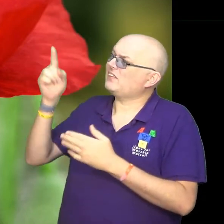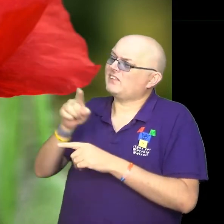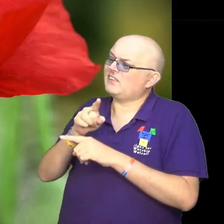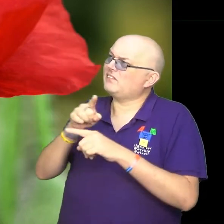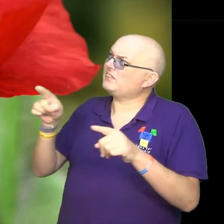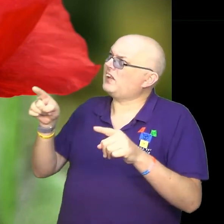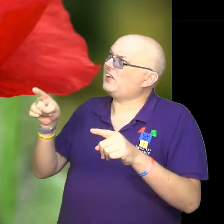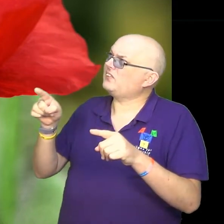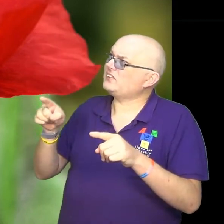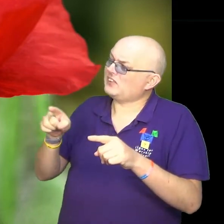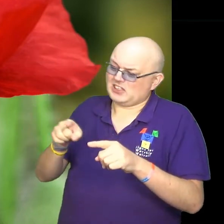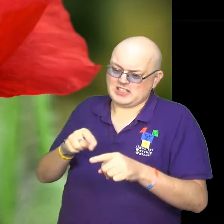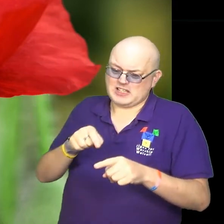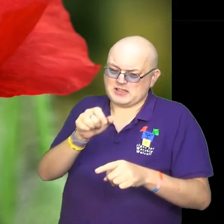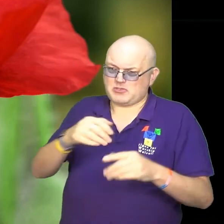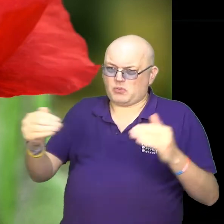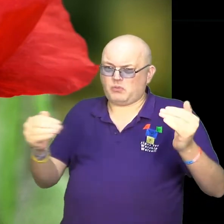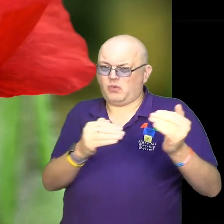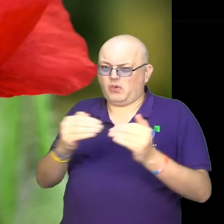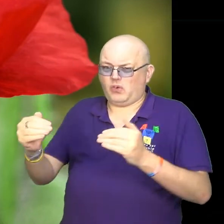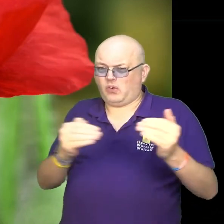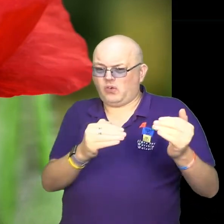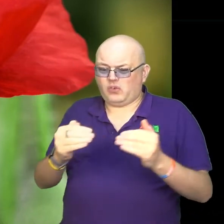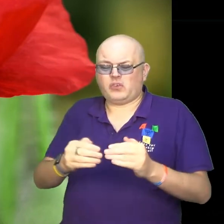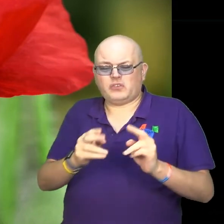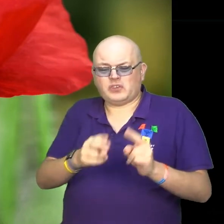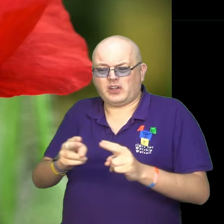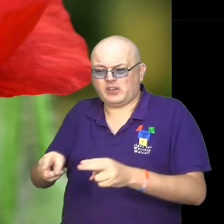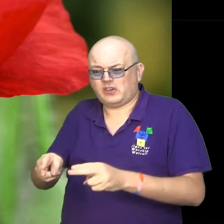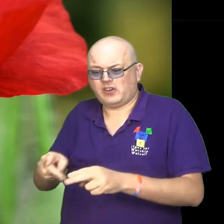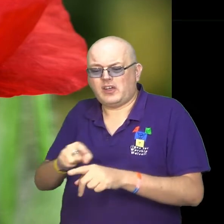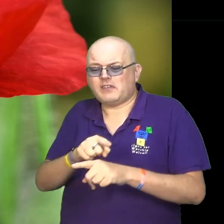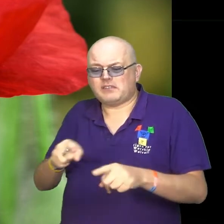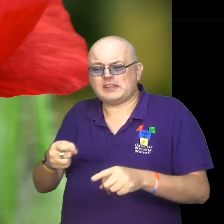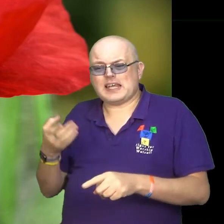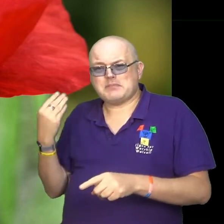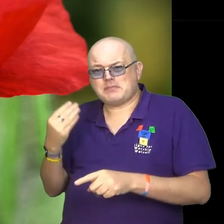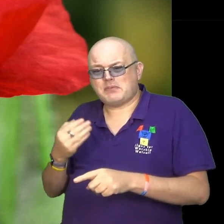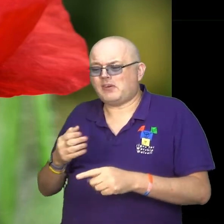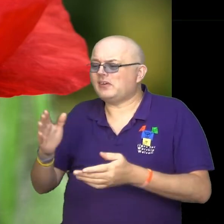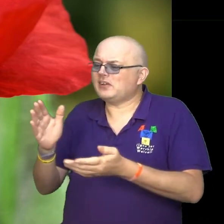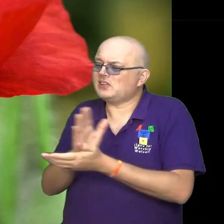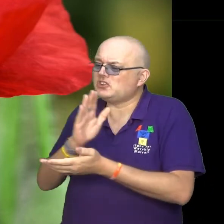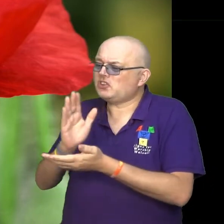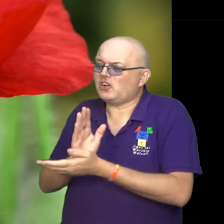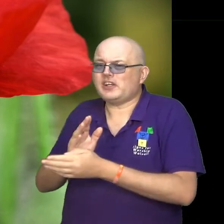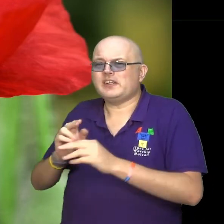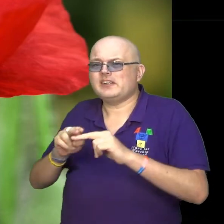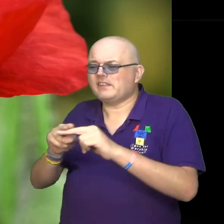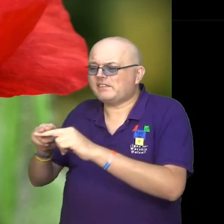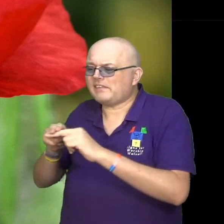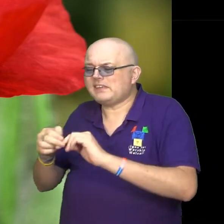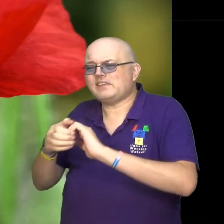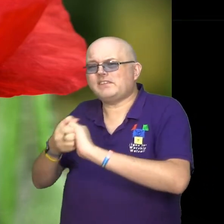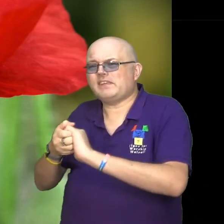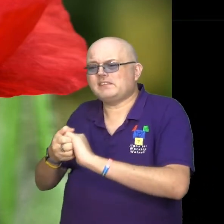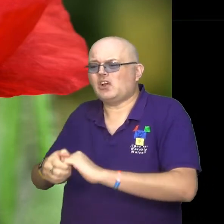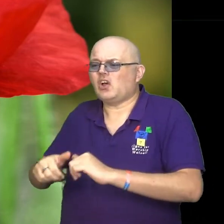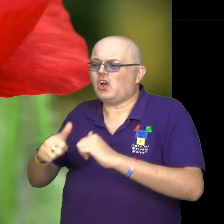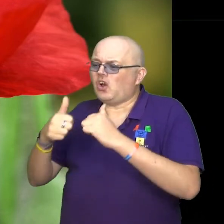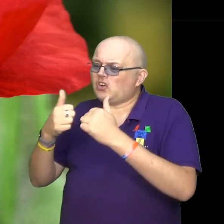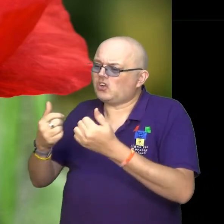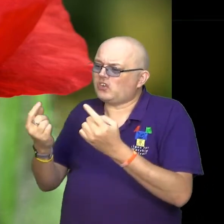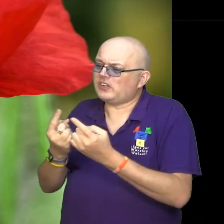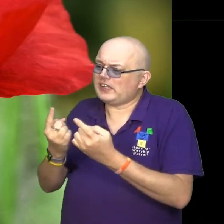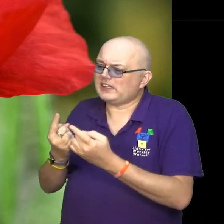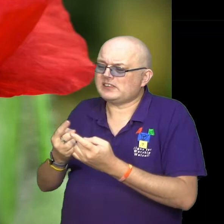of those who have died in war, remembering all the joy they brought to families and friends, and all the good things they did for